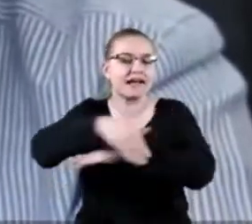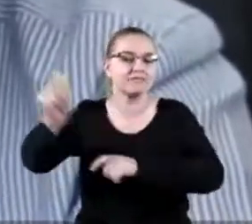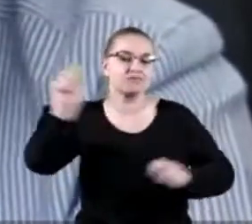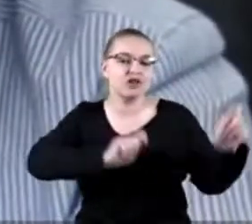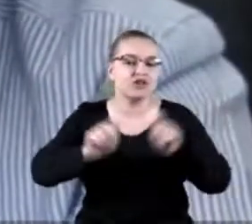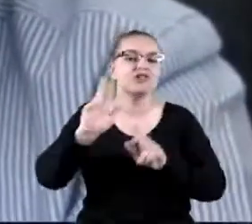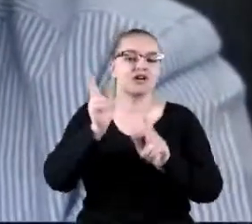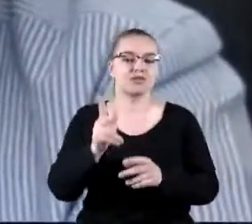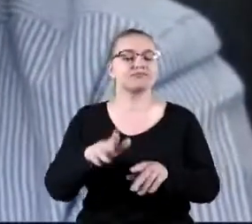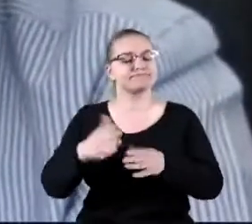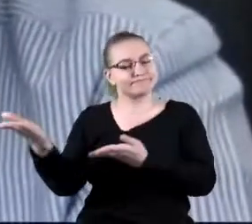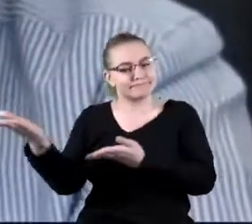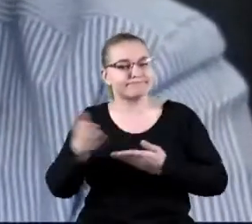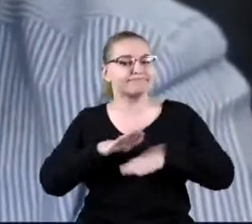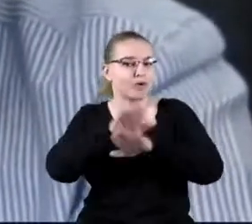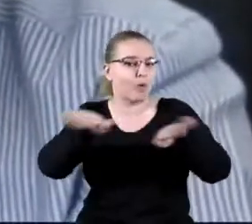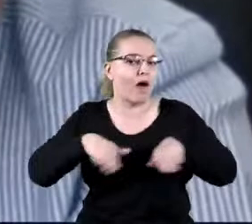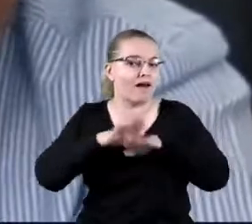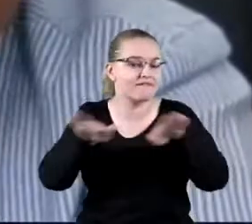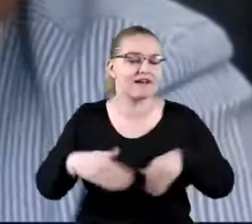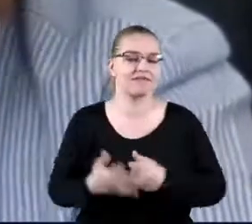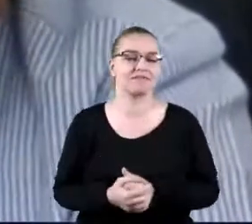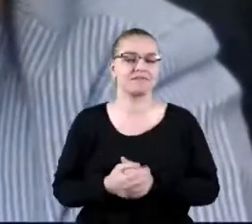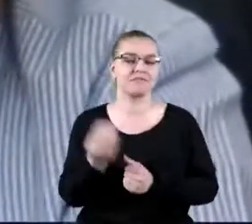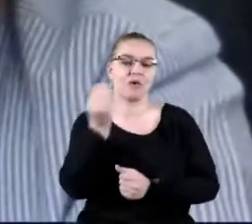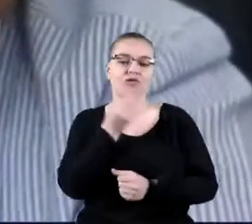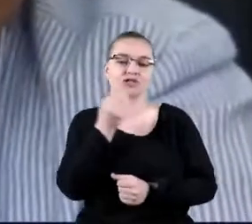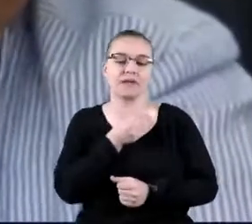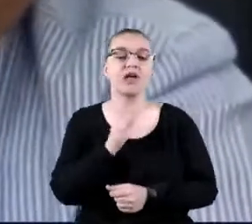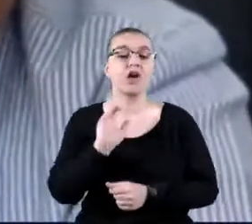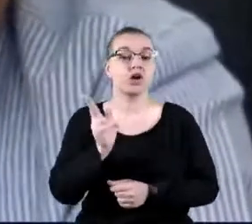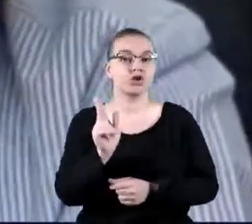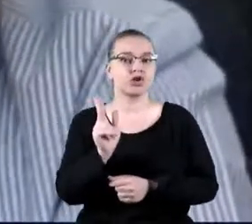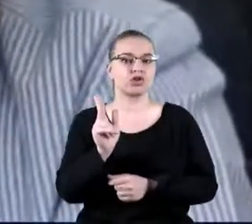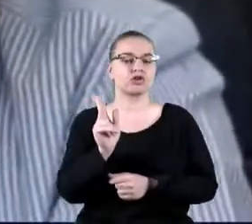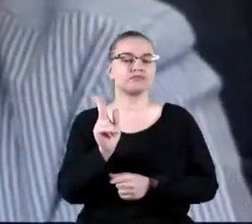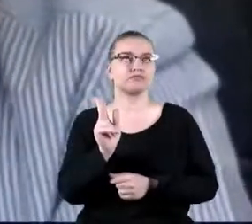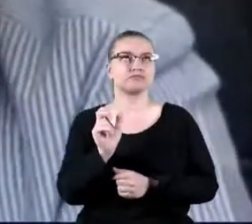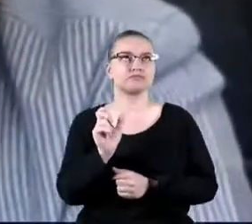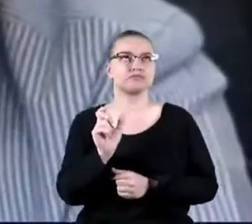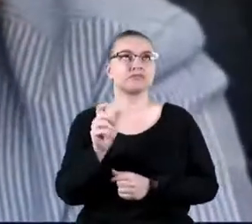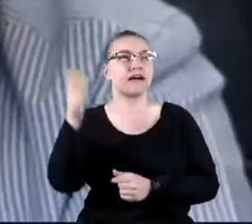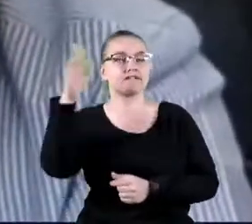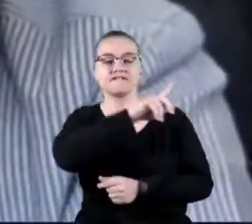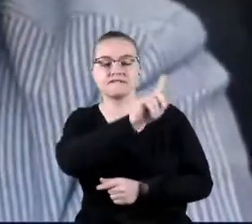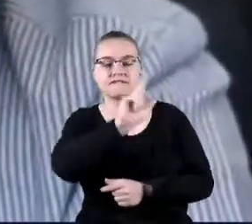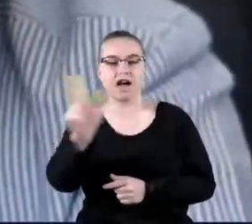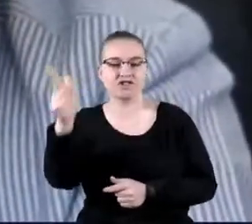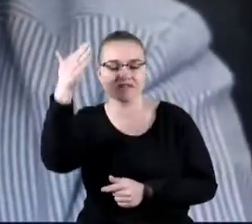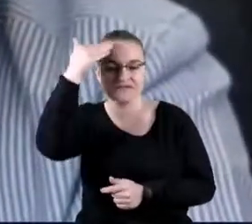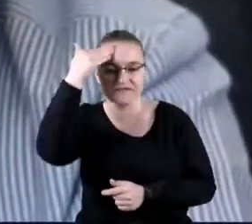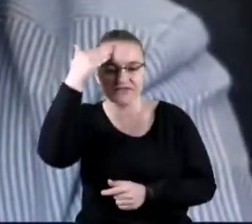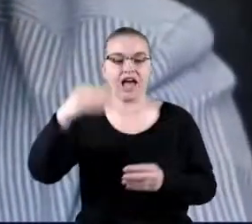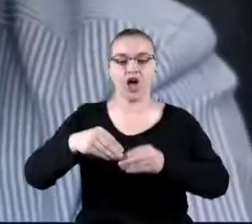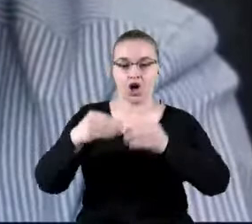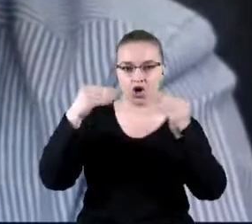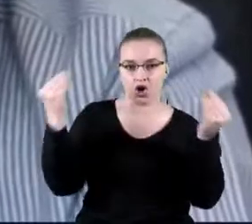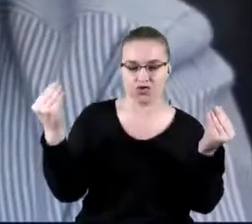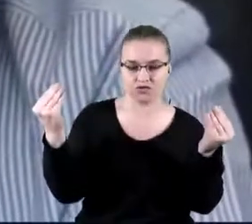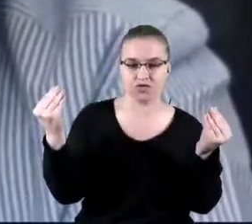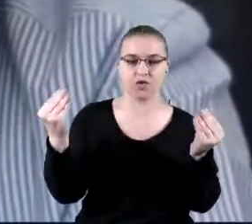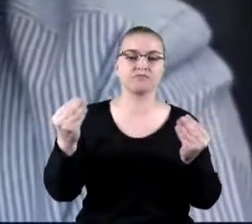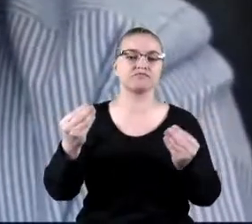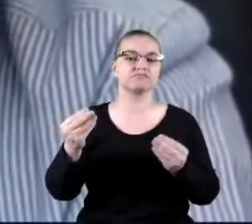both tourists from Tunisia and from abroad. Political development and economic